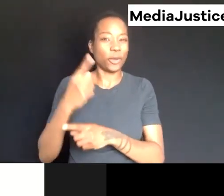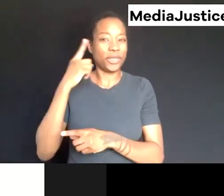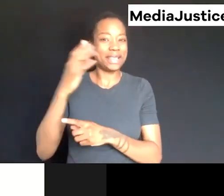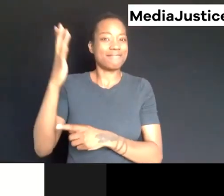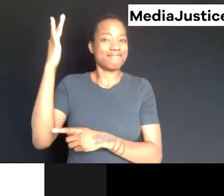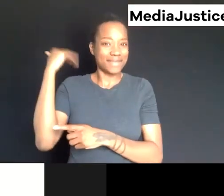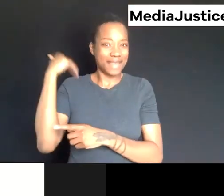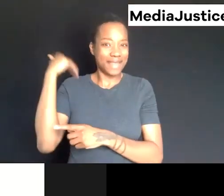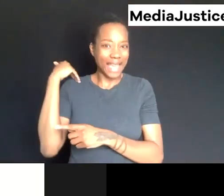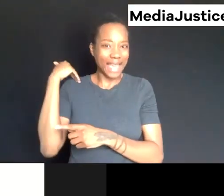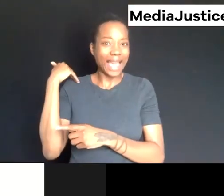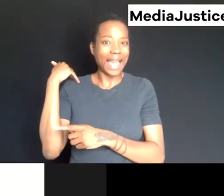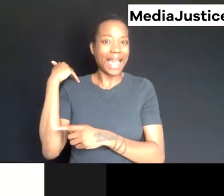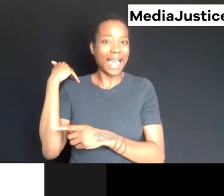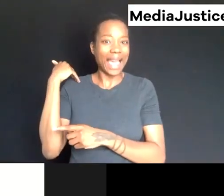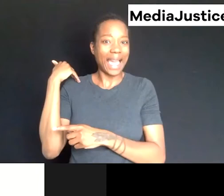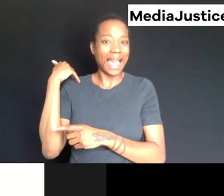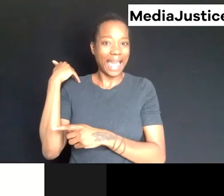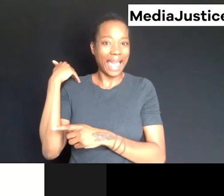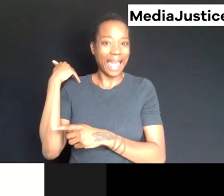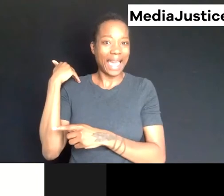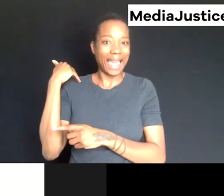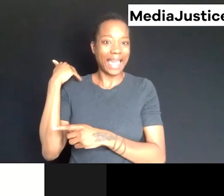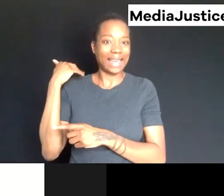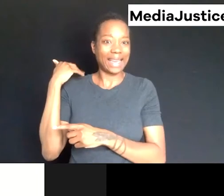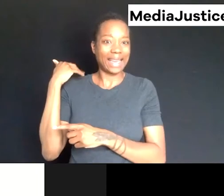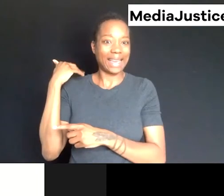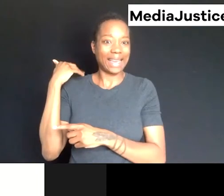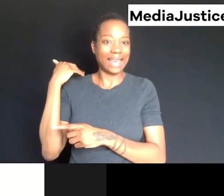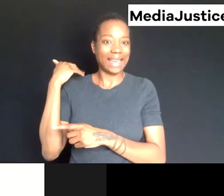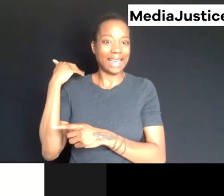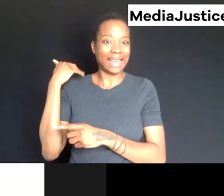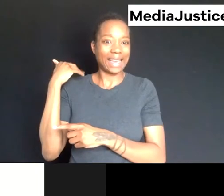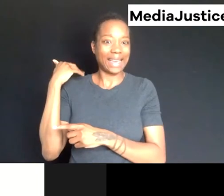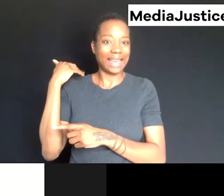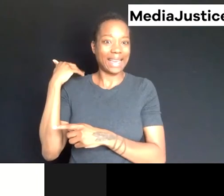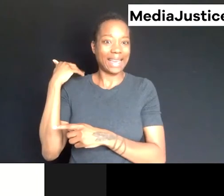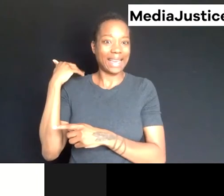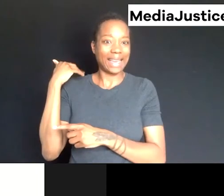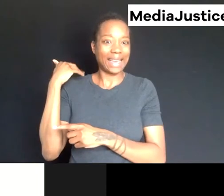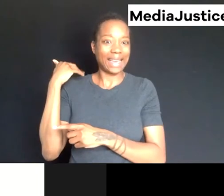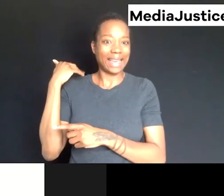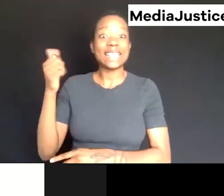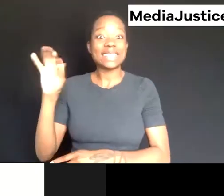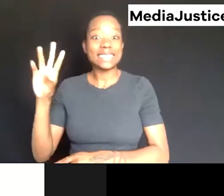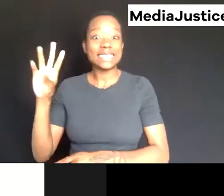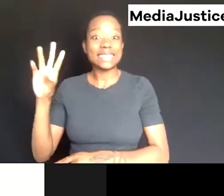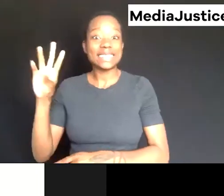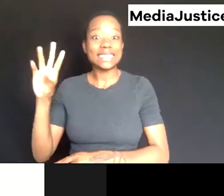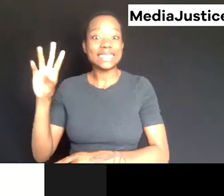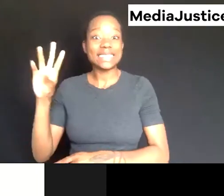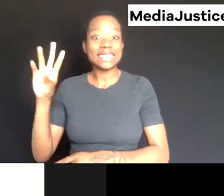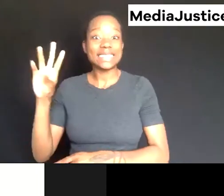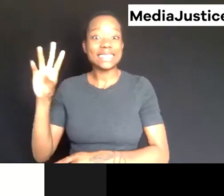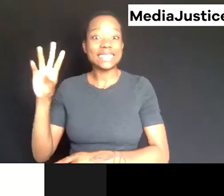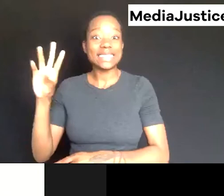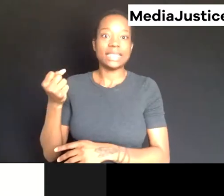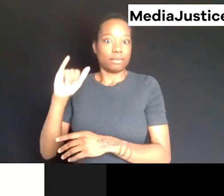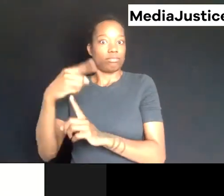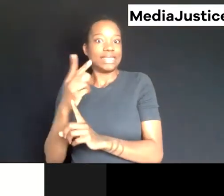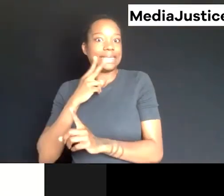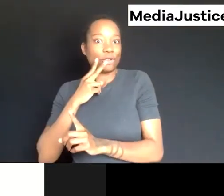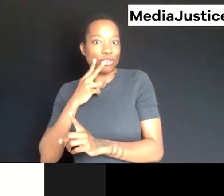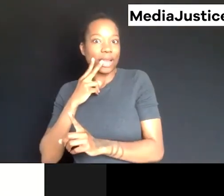people, were harmful to people's health, caused cancer, but the general public was unaware.